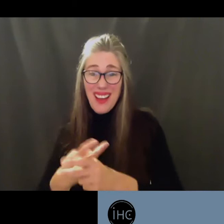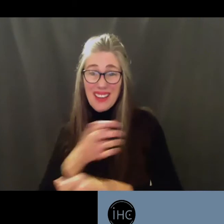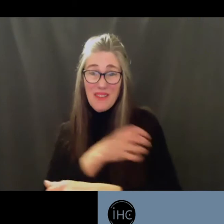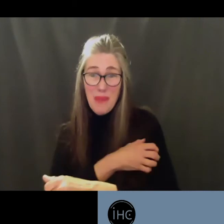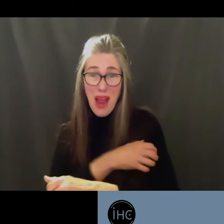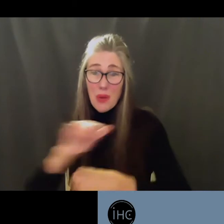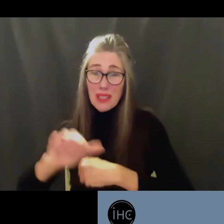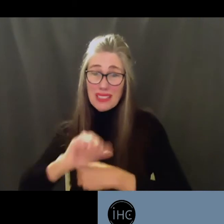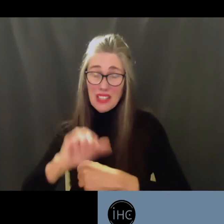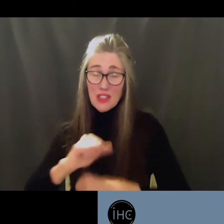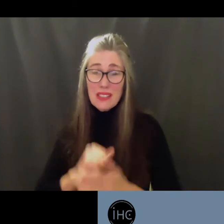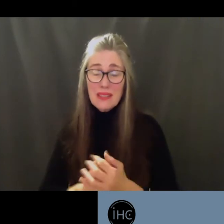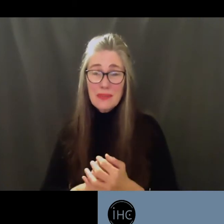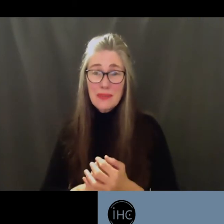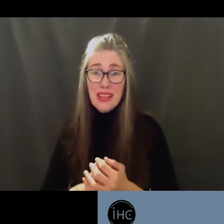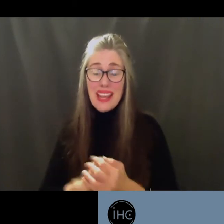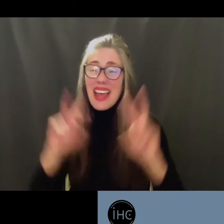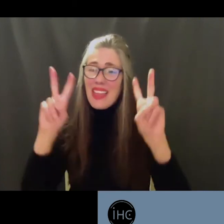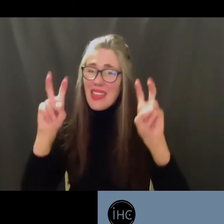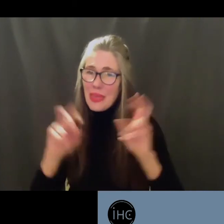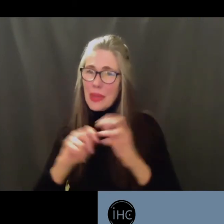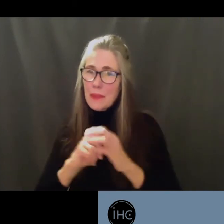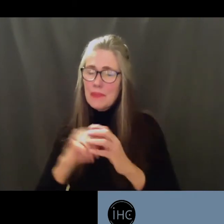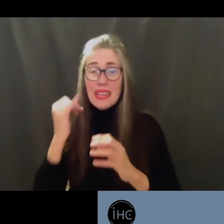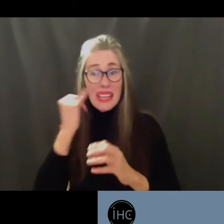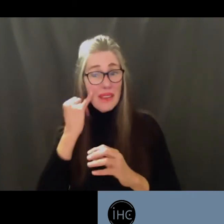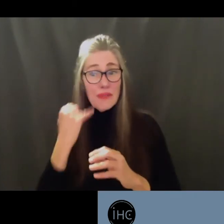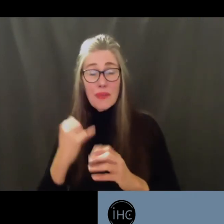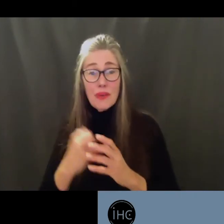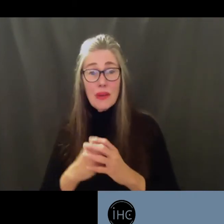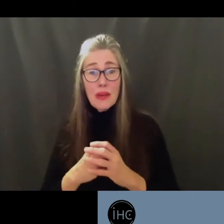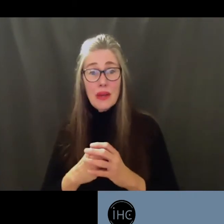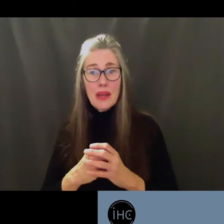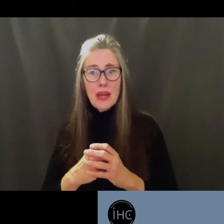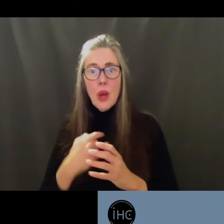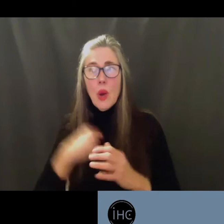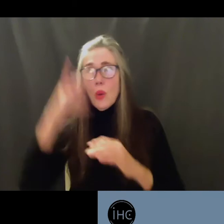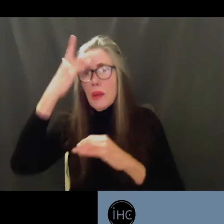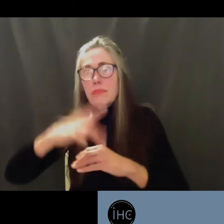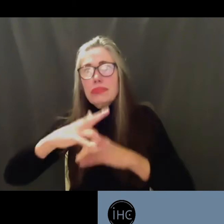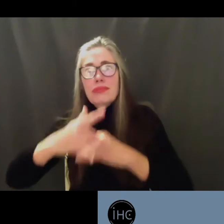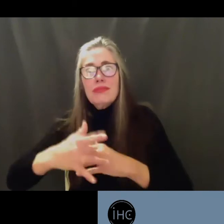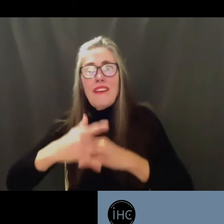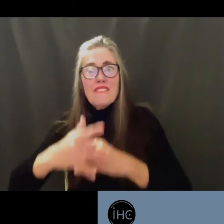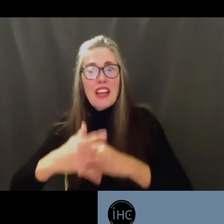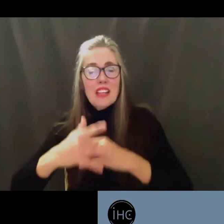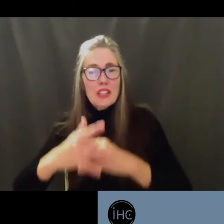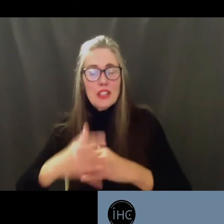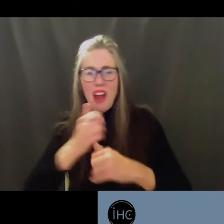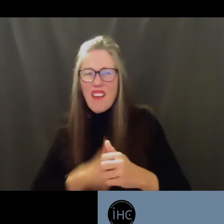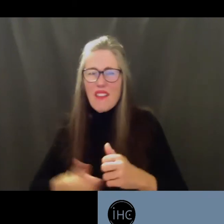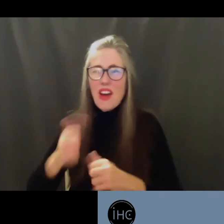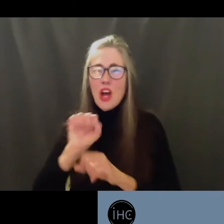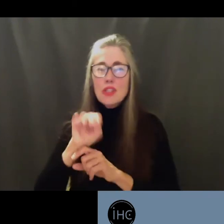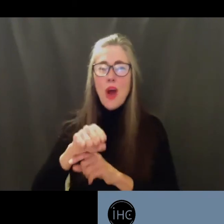the underlying theme is also, unless we've had this fetish of the male, the dominant male who